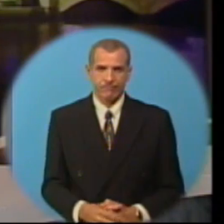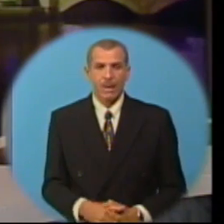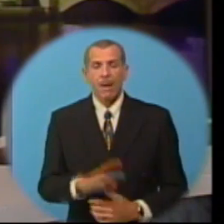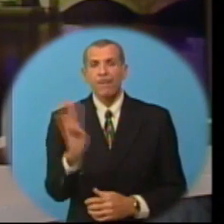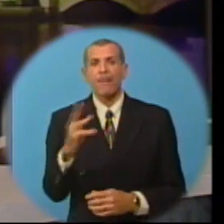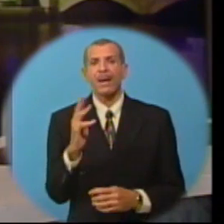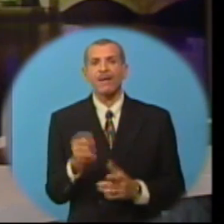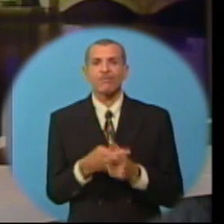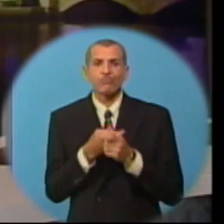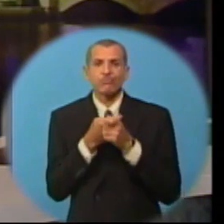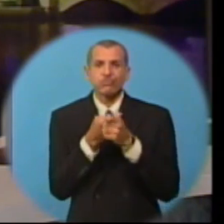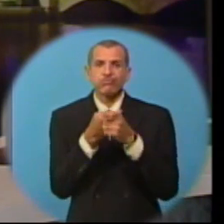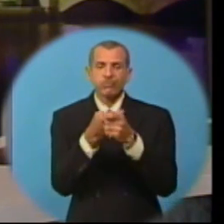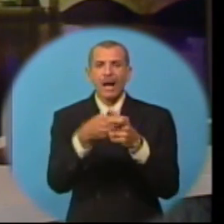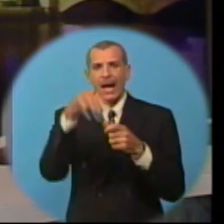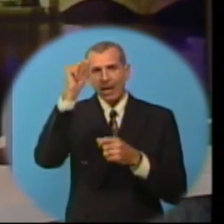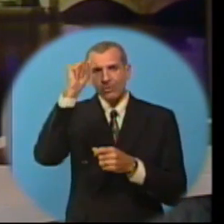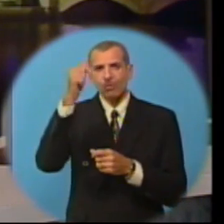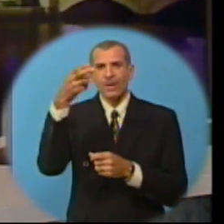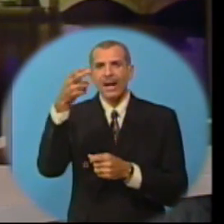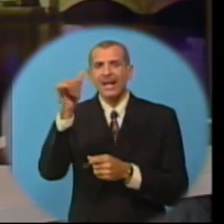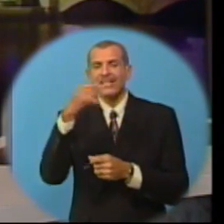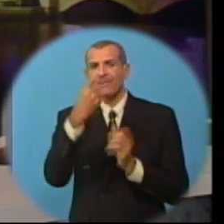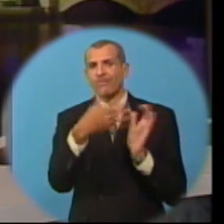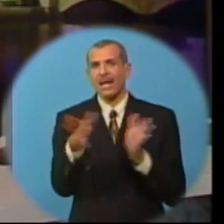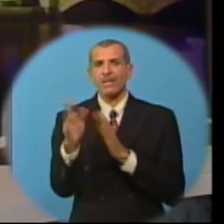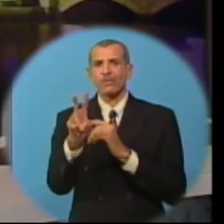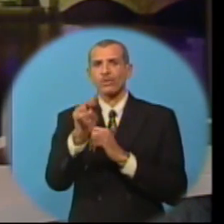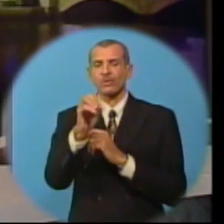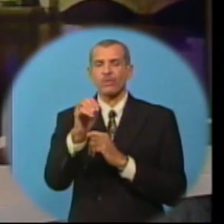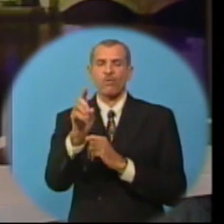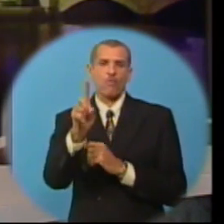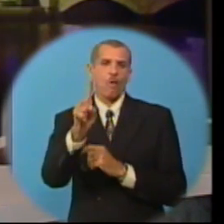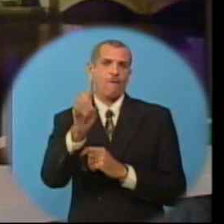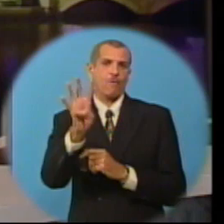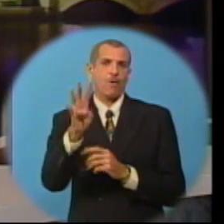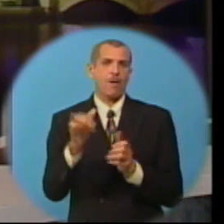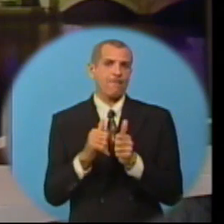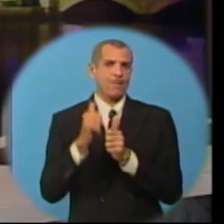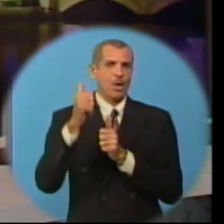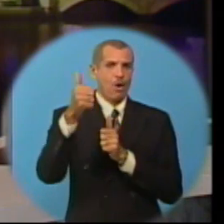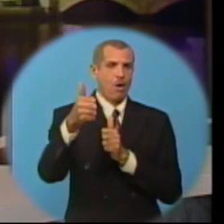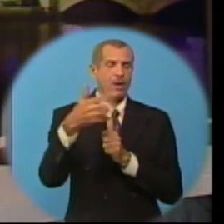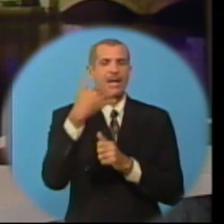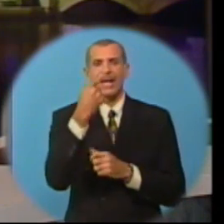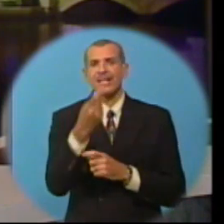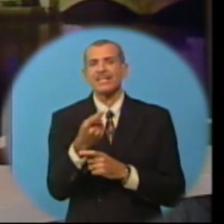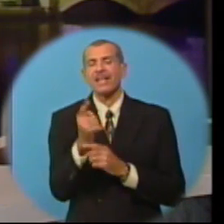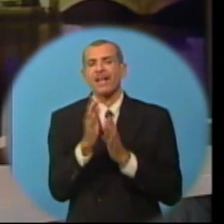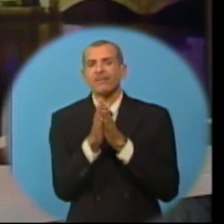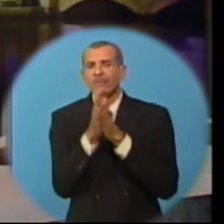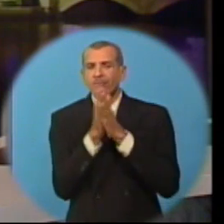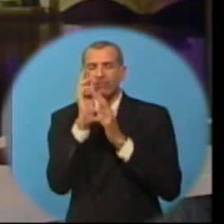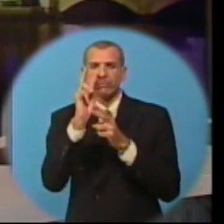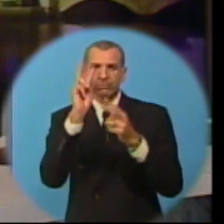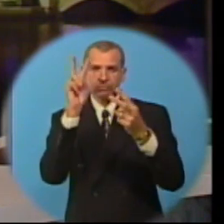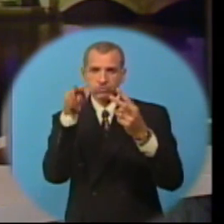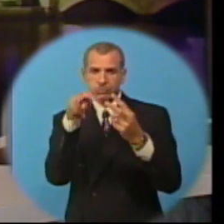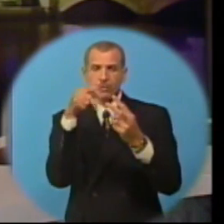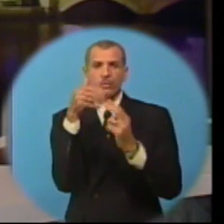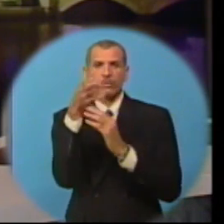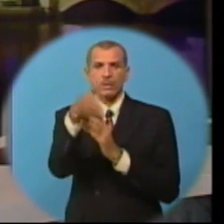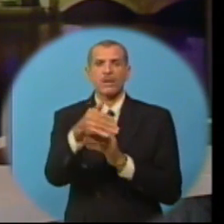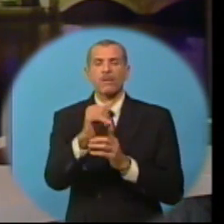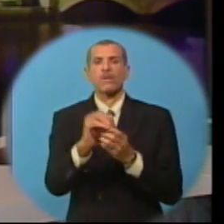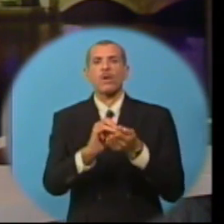Barbadian sprinter Andrew Hines has big plans for 2014 and beyond. And as he looks ahead to the